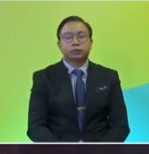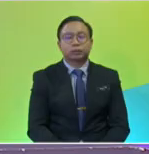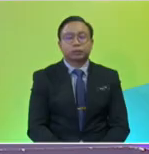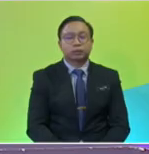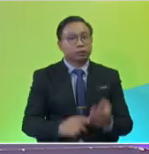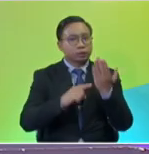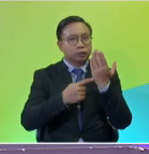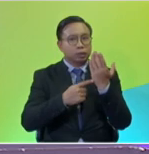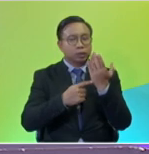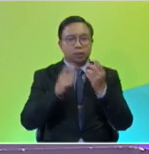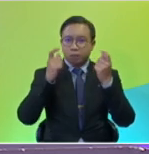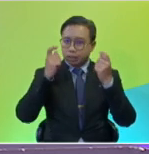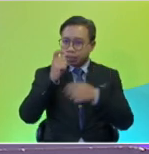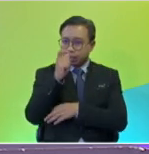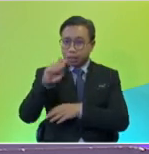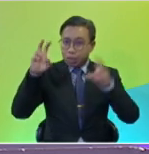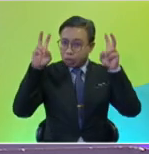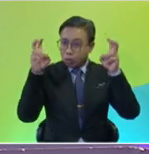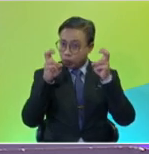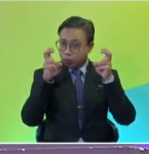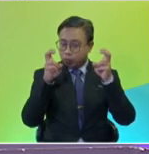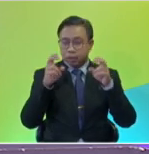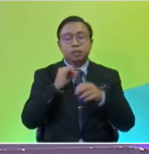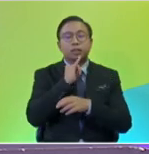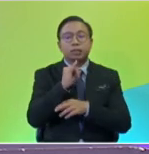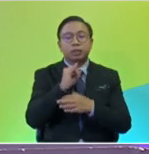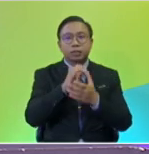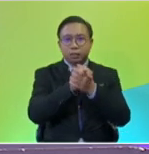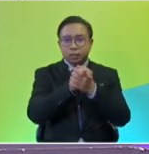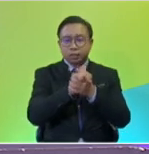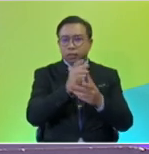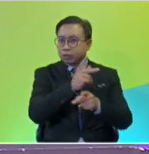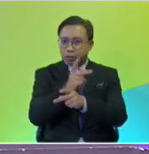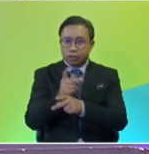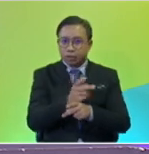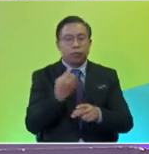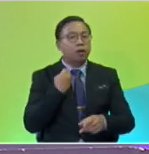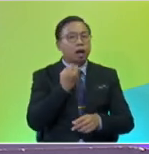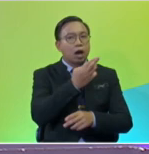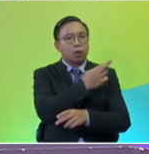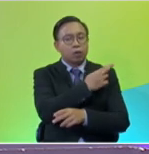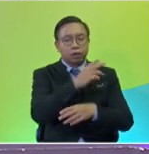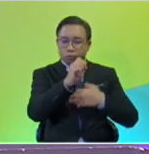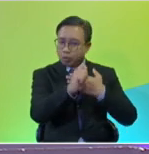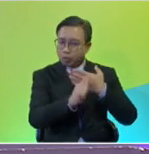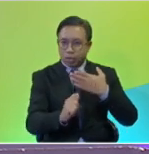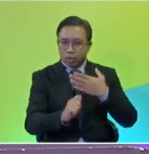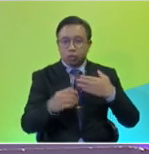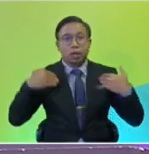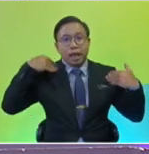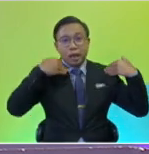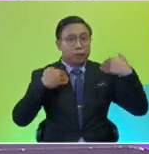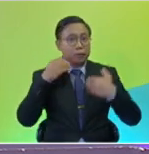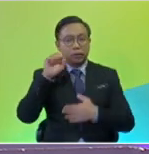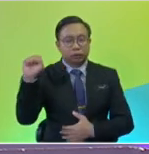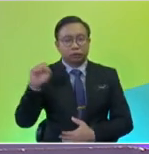So, Sean, the topic for today is Save Our Endangered Animals. Oh. All right,